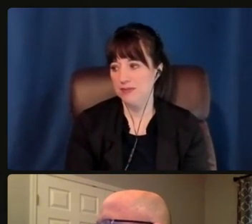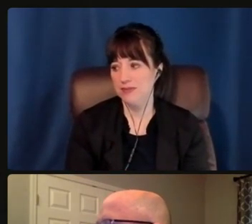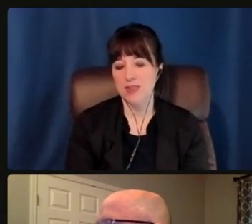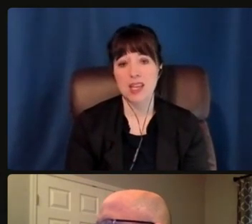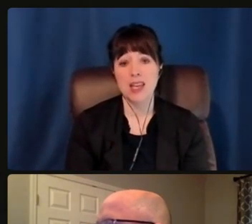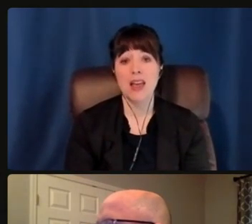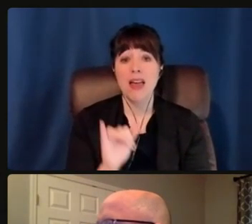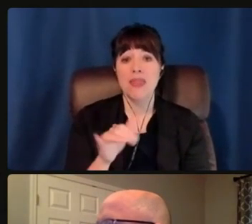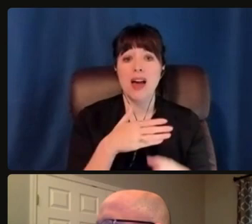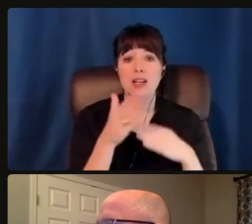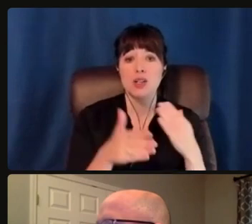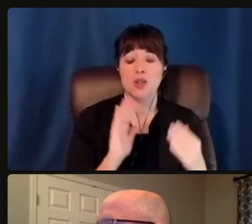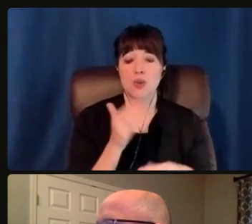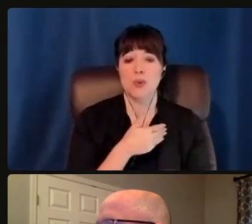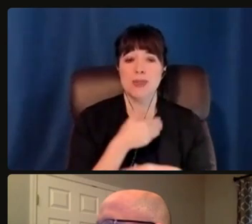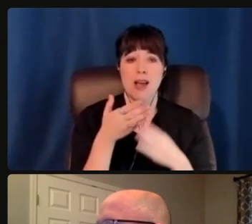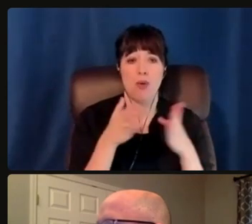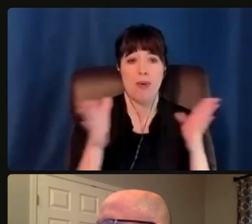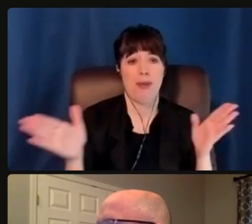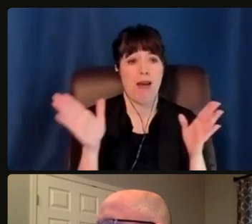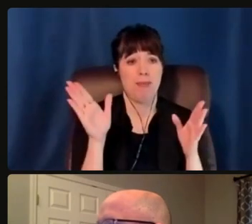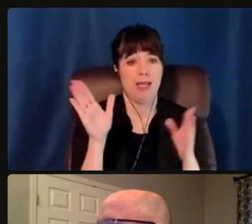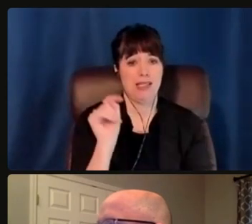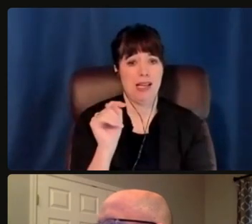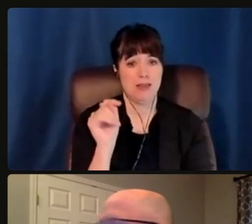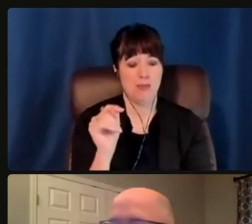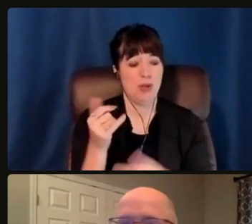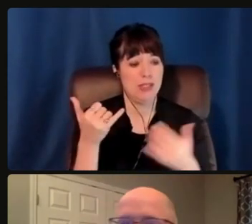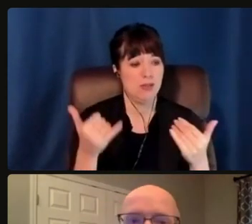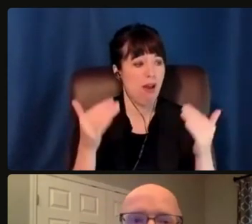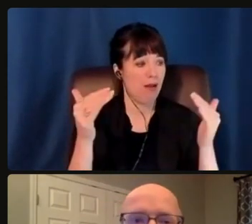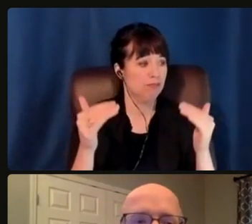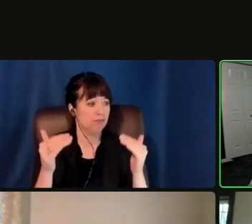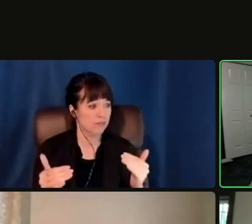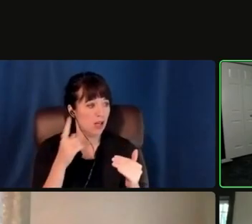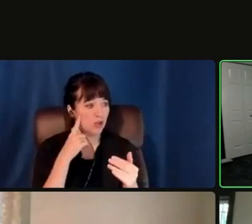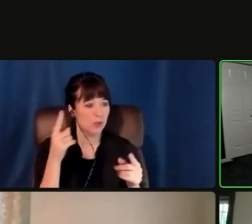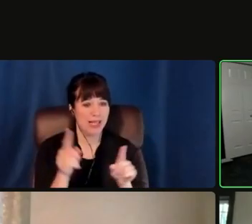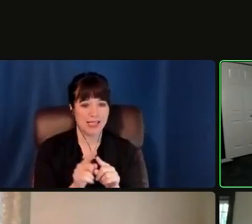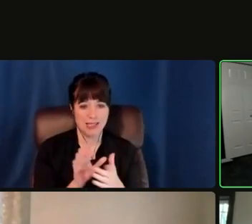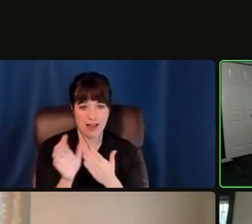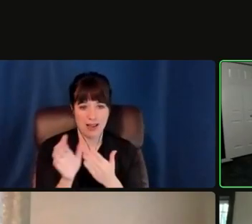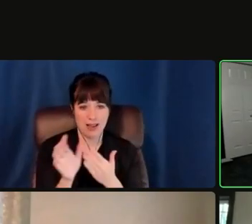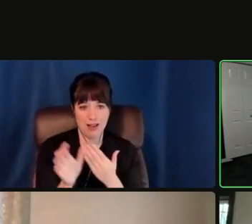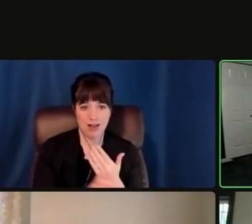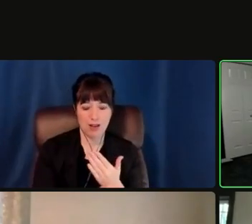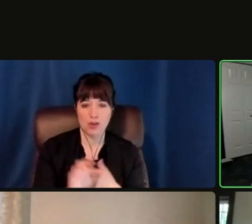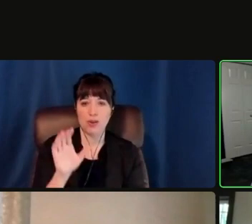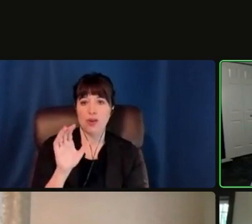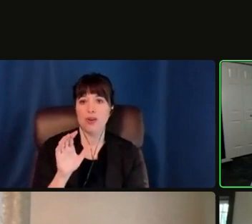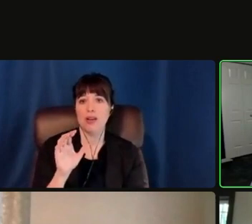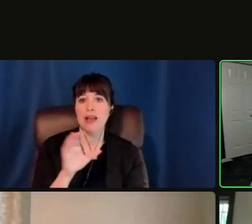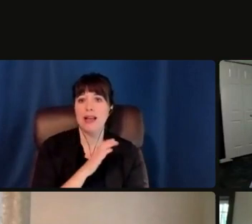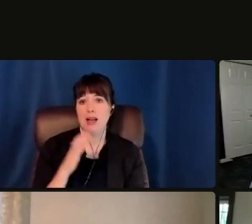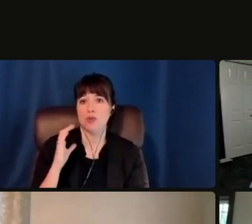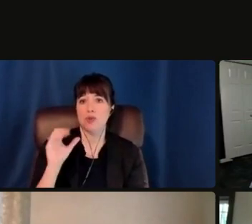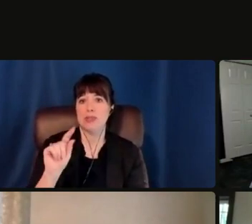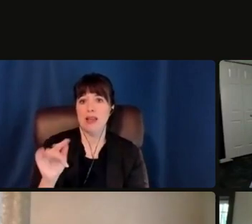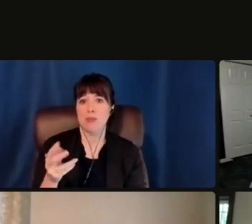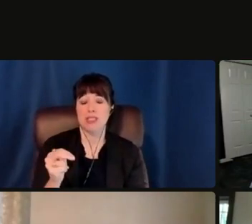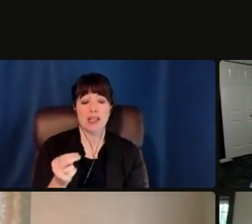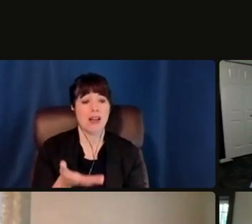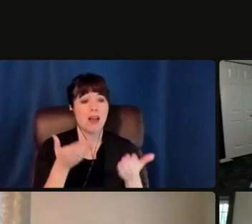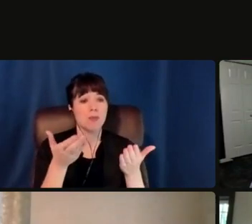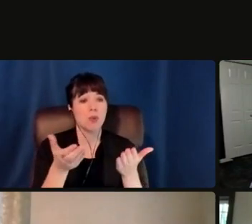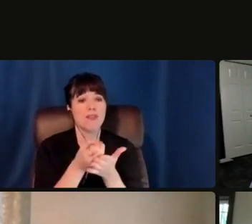concludes our public testimony. So we are on to the consent calendar. Councillor Stapleton. I move approval of